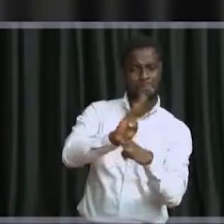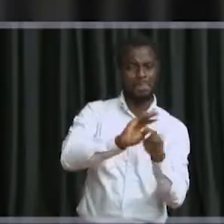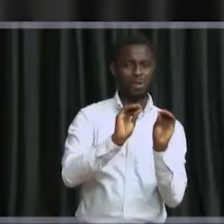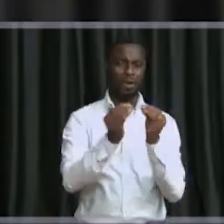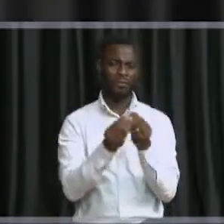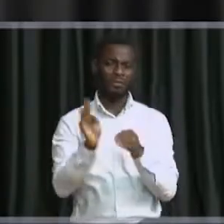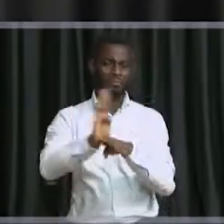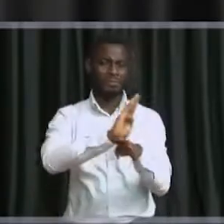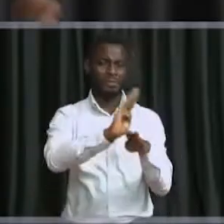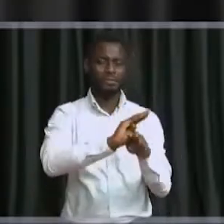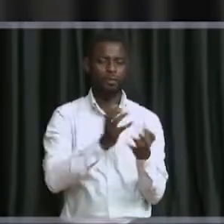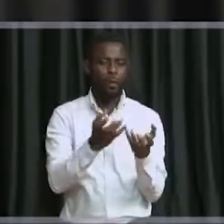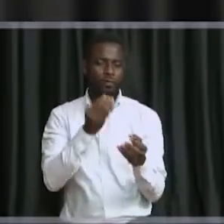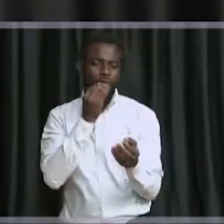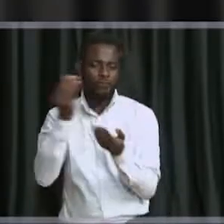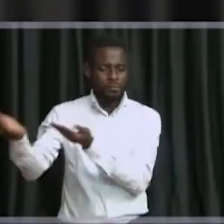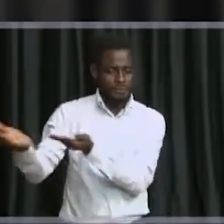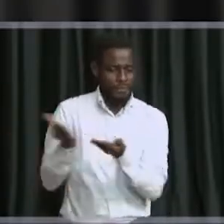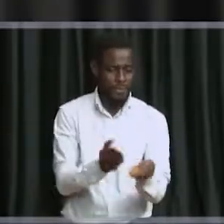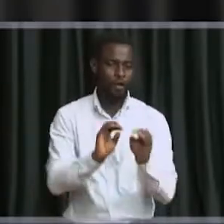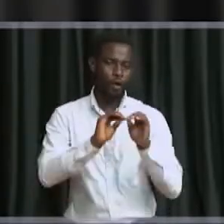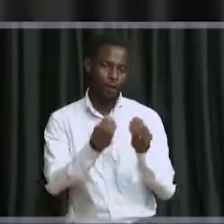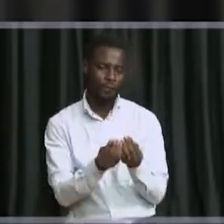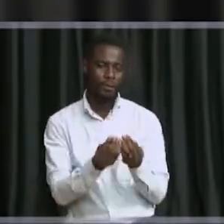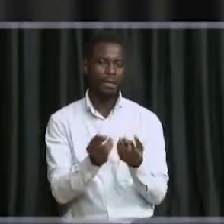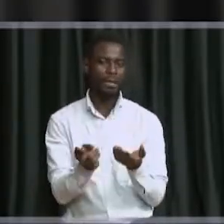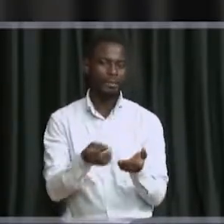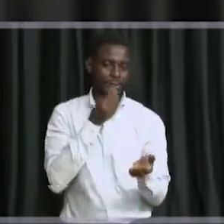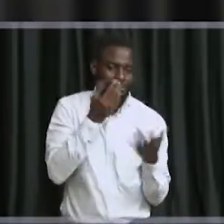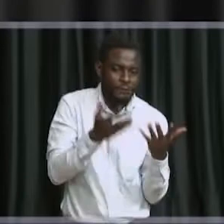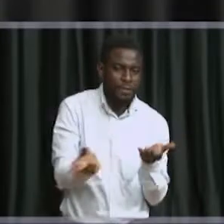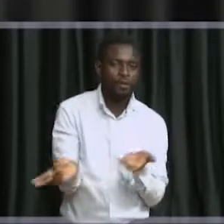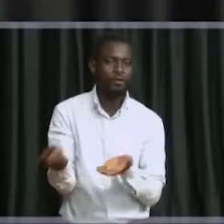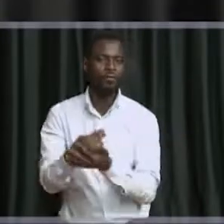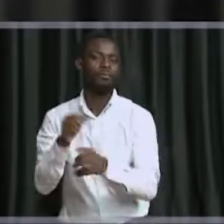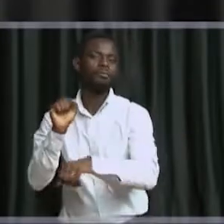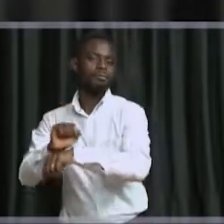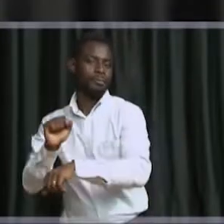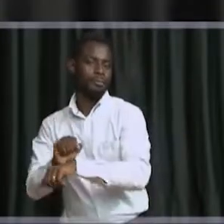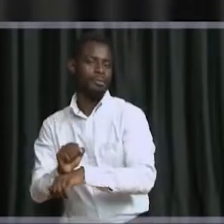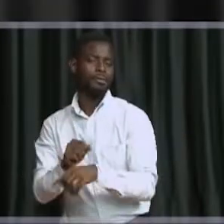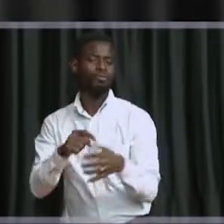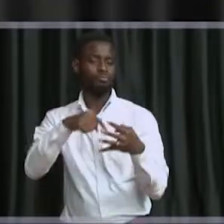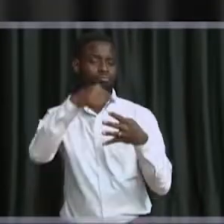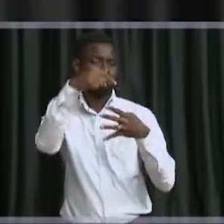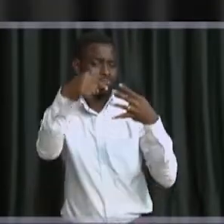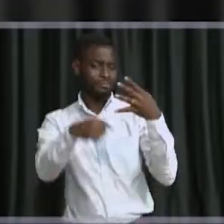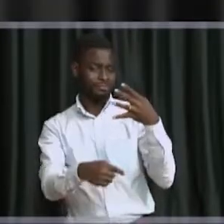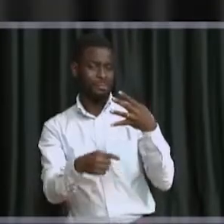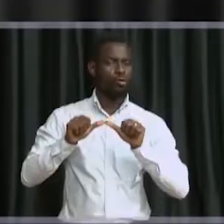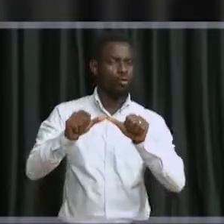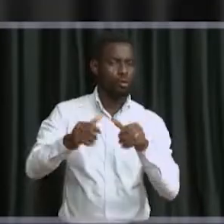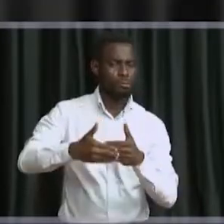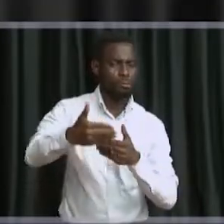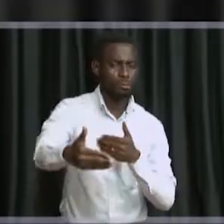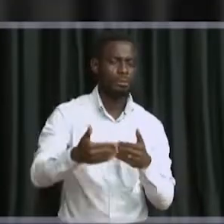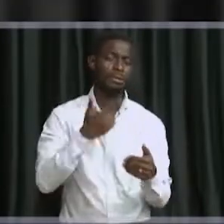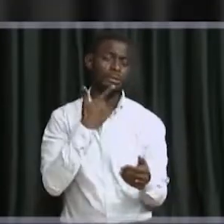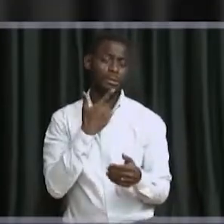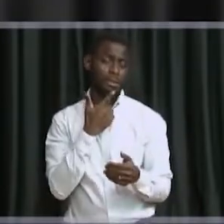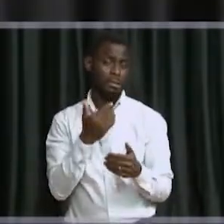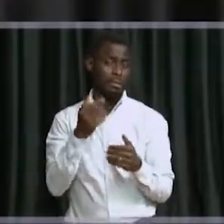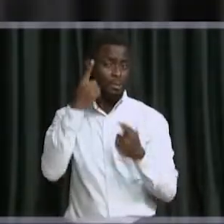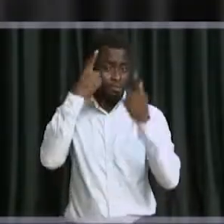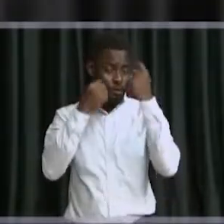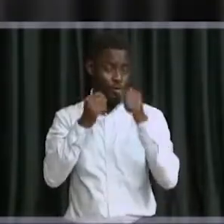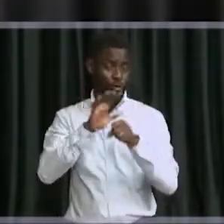omu sa ombayene intem akotwade omu yasu jeni niyama naaya omu obeje sabri ya covid